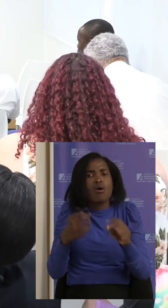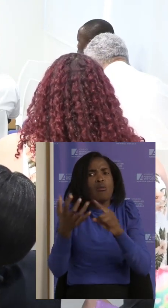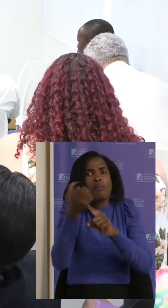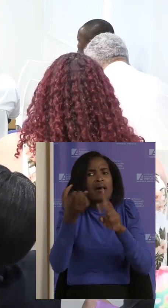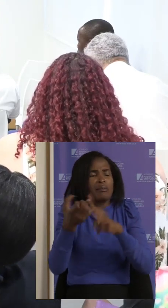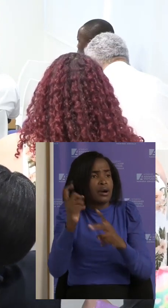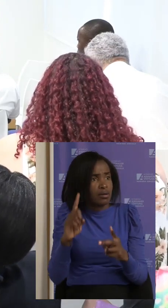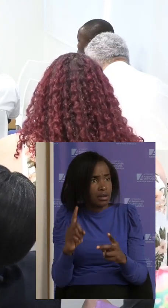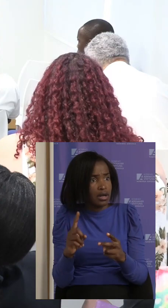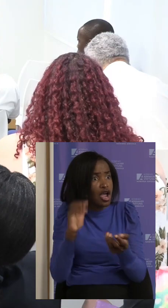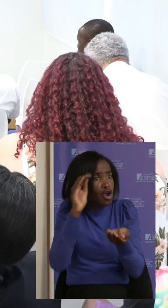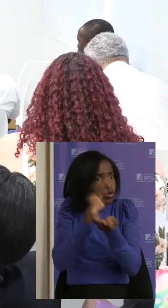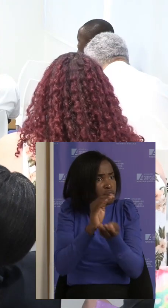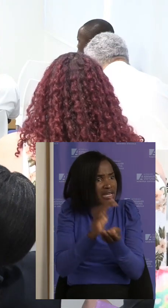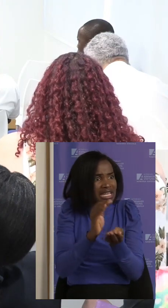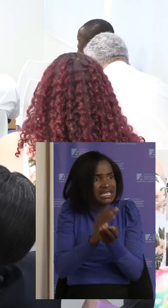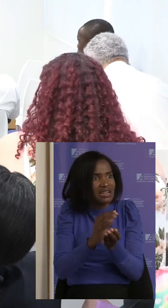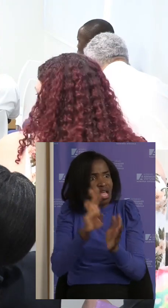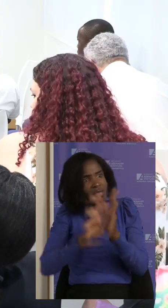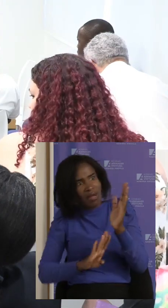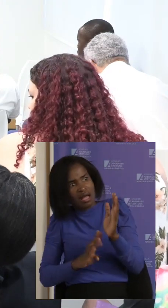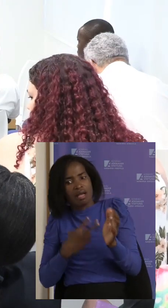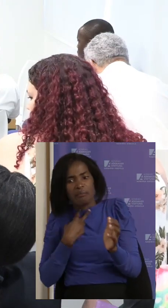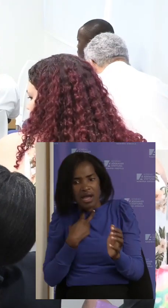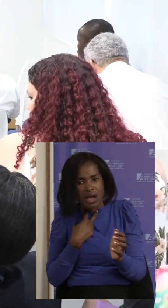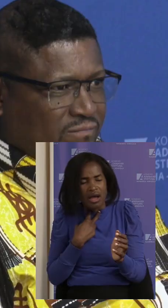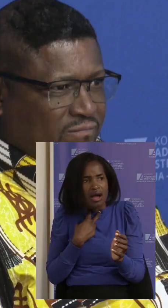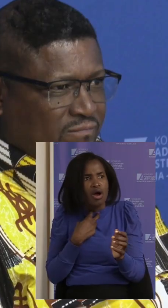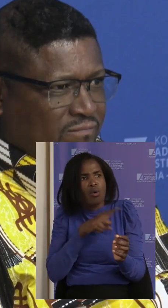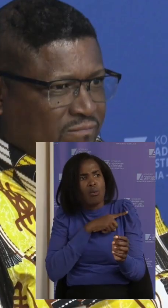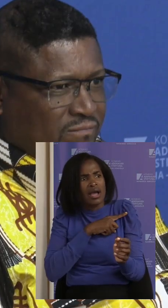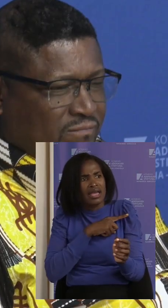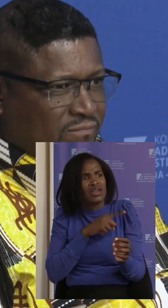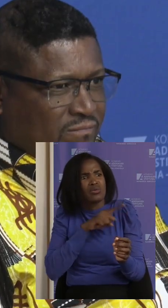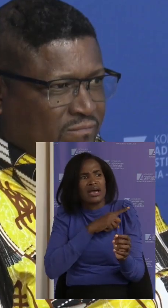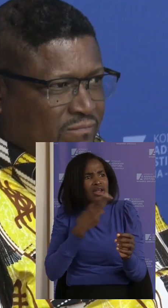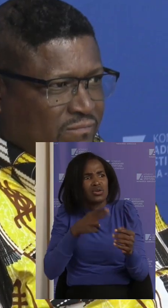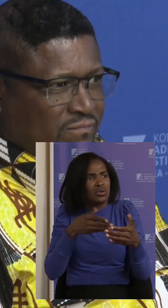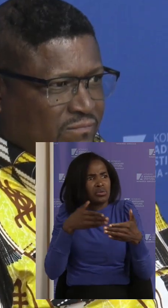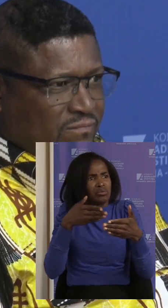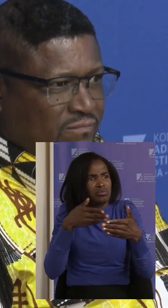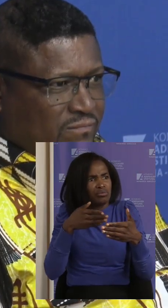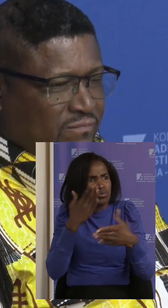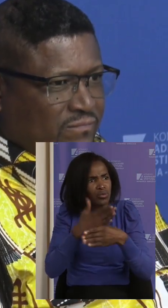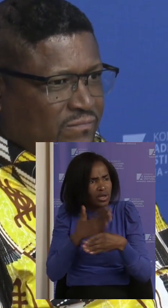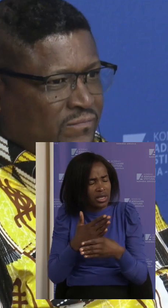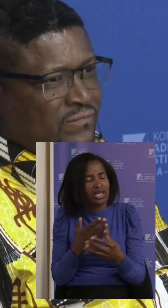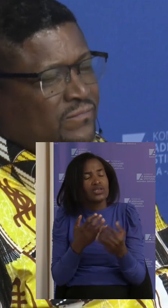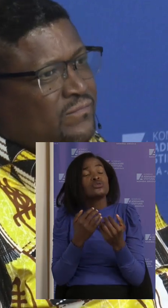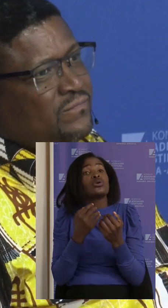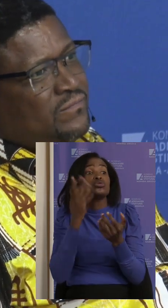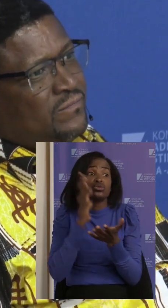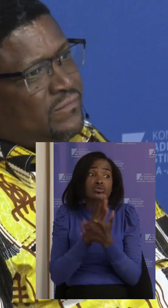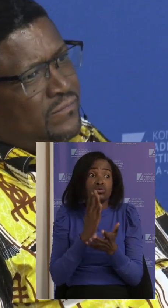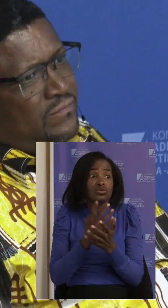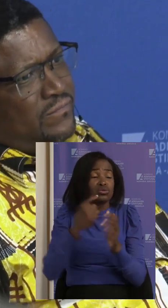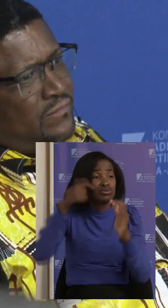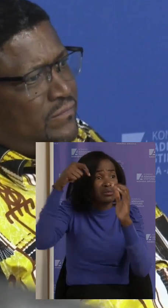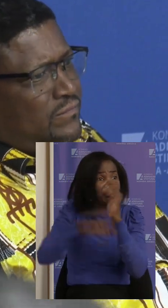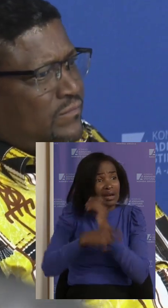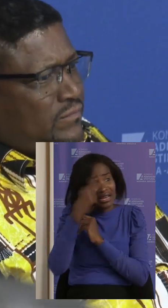those recommendations that did not work, do we know them and why are they not working? So I think we have got a lot of critical introspections to do,